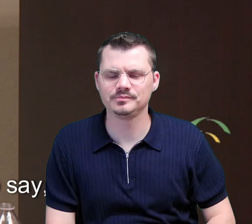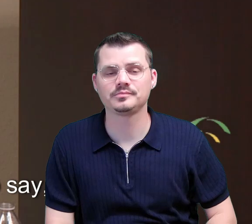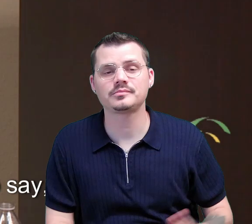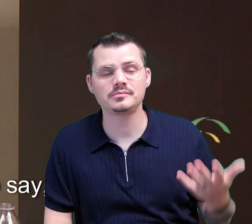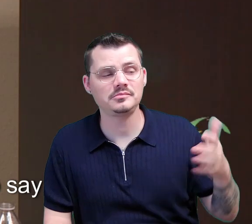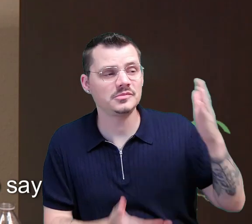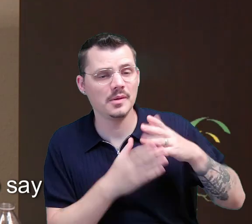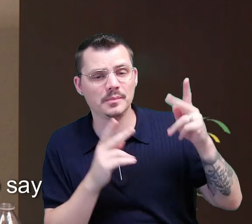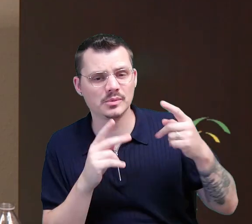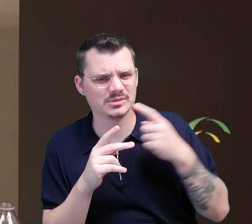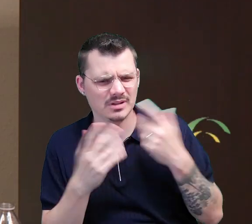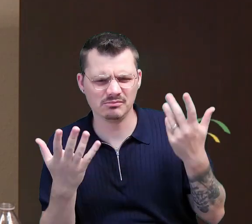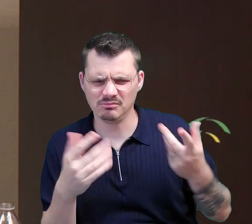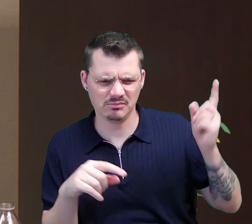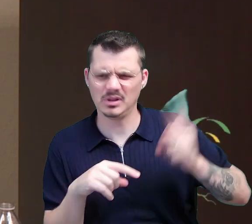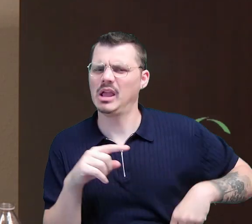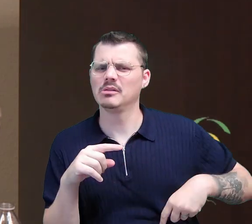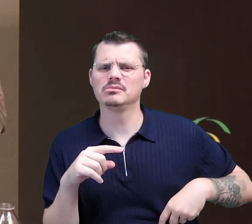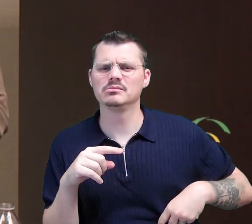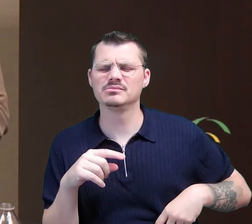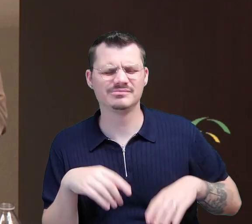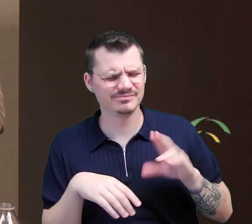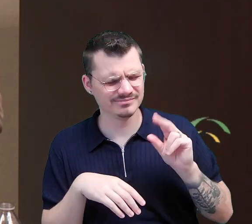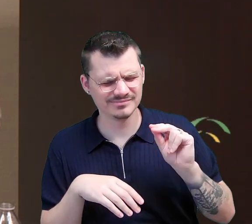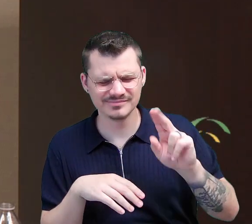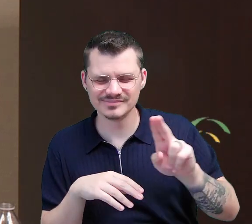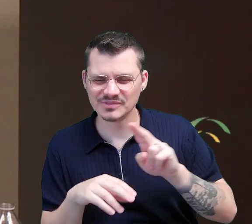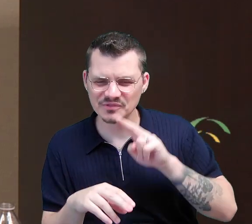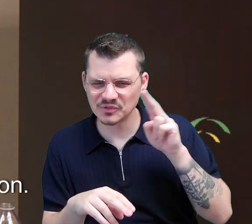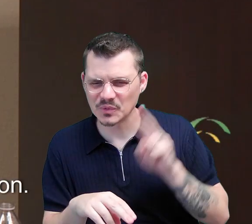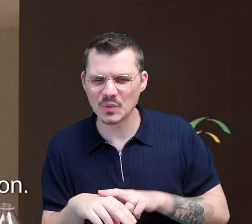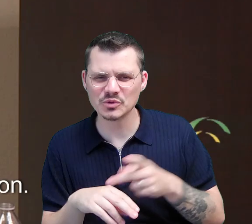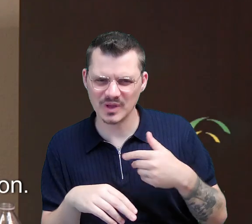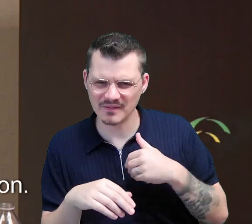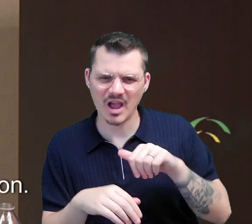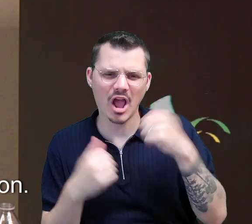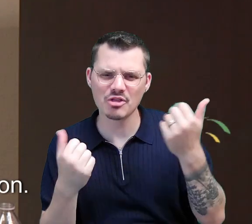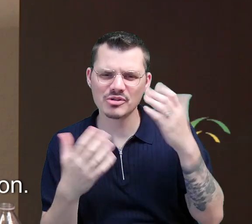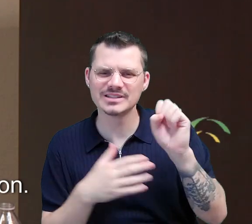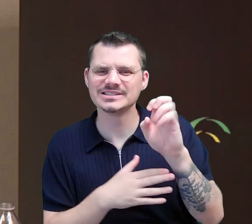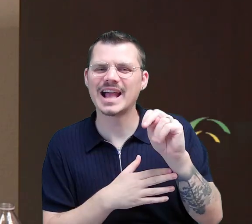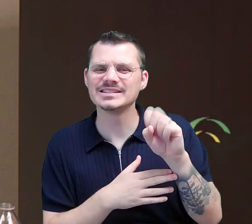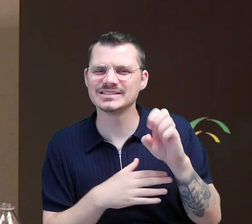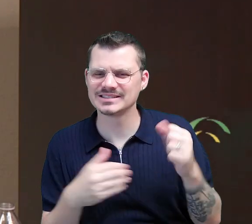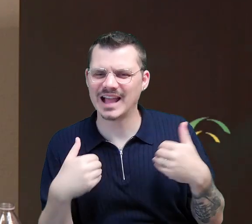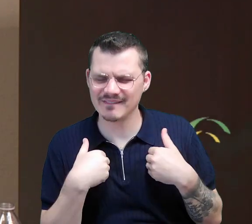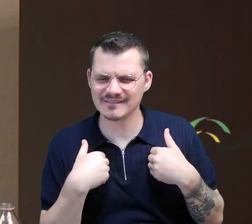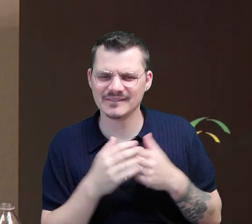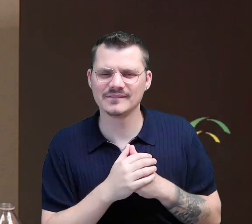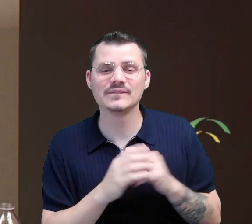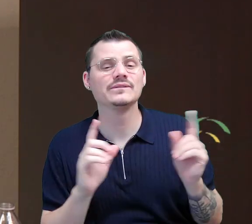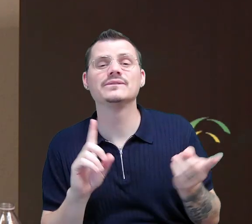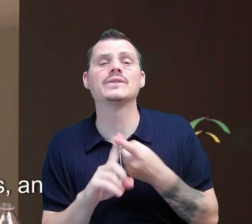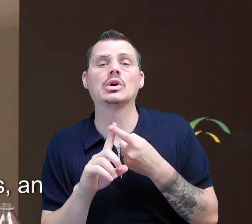Well, some people, of course, want to say, well, you can't, can you? Well, of course you can. You got a lot of other senses going on. First